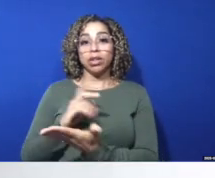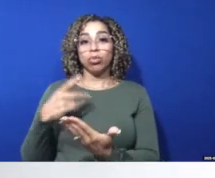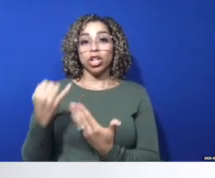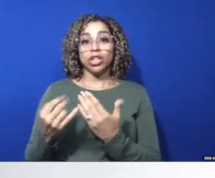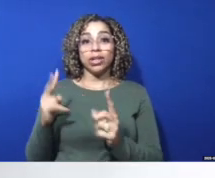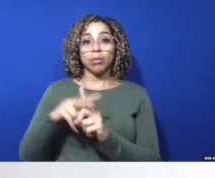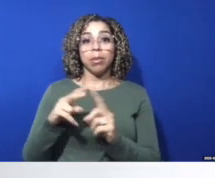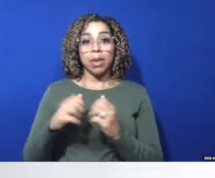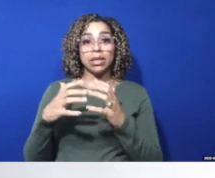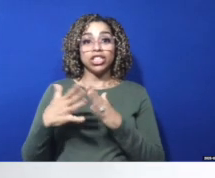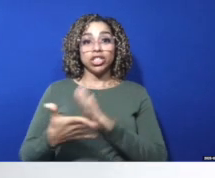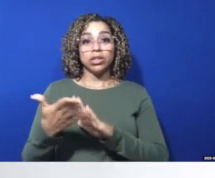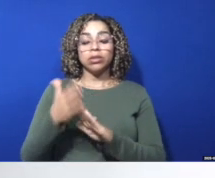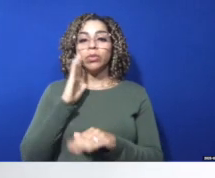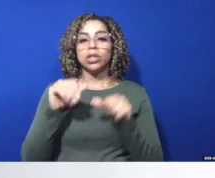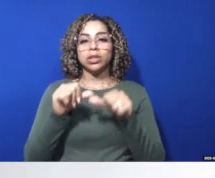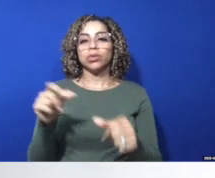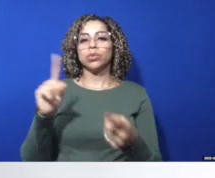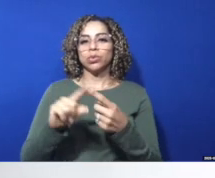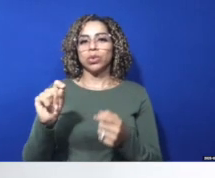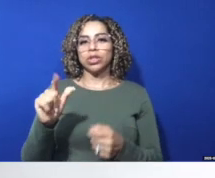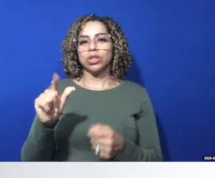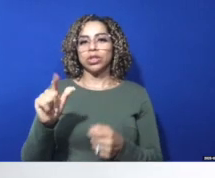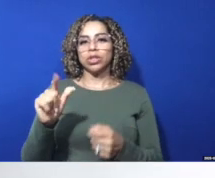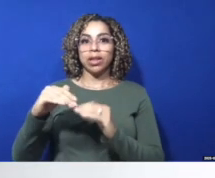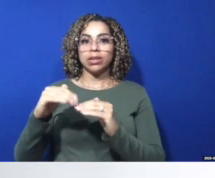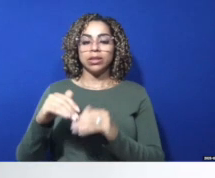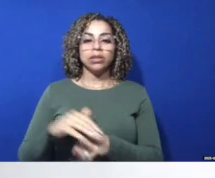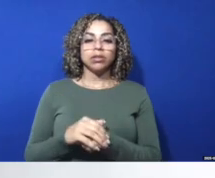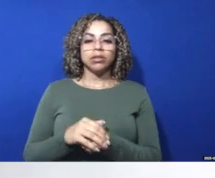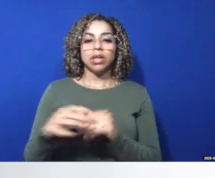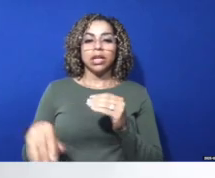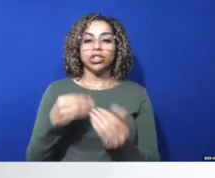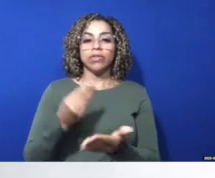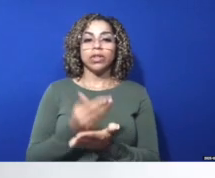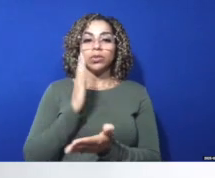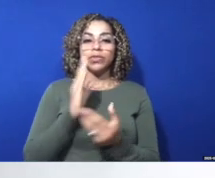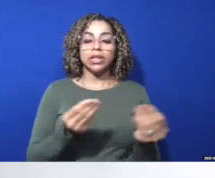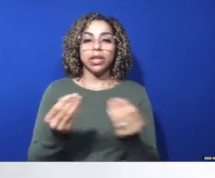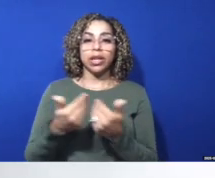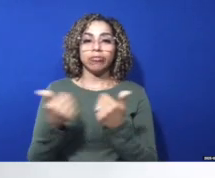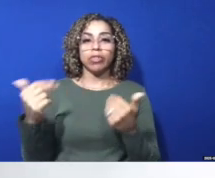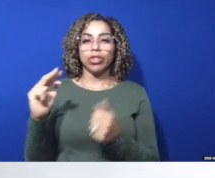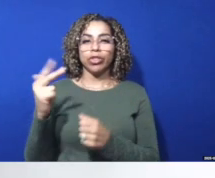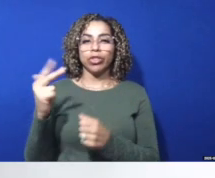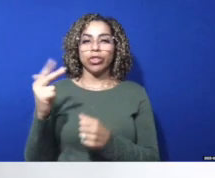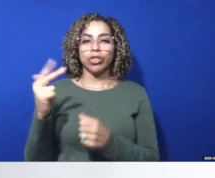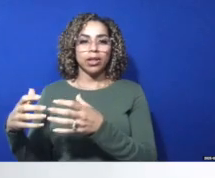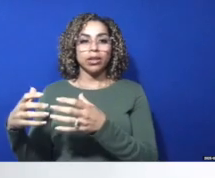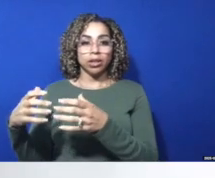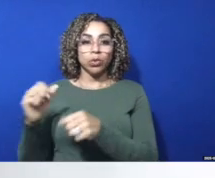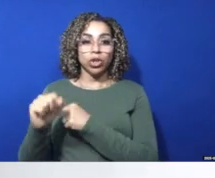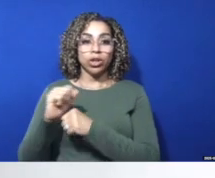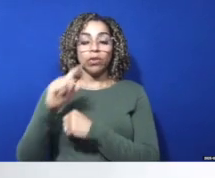at least 2027. The additional funds will facilitate third-party administrator work for at least one additional year,